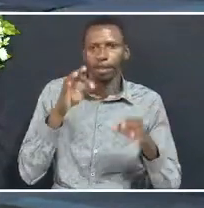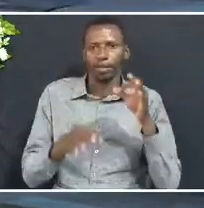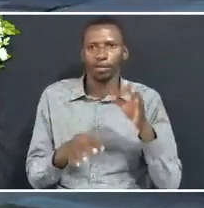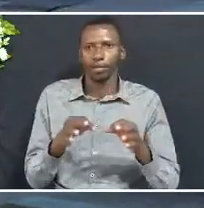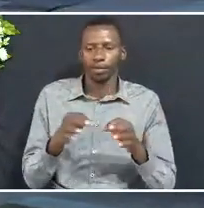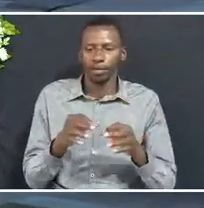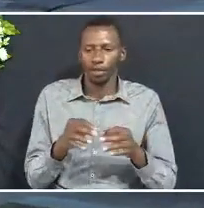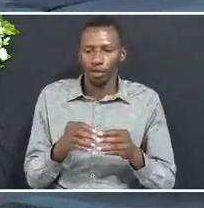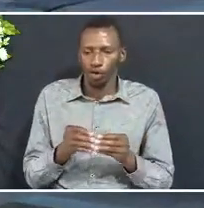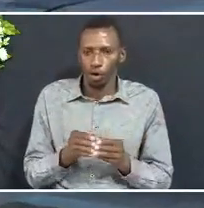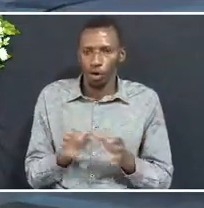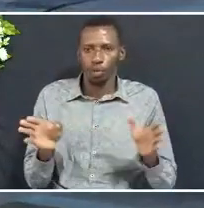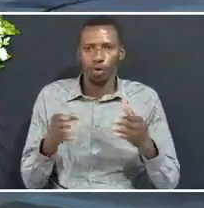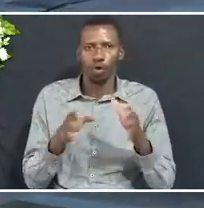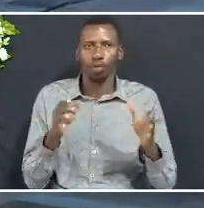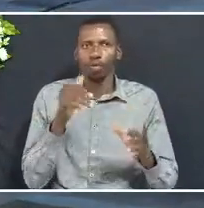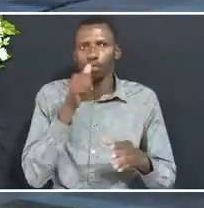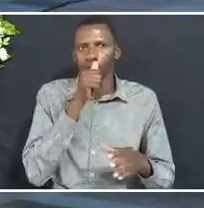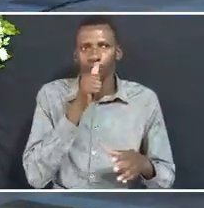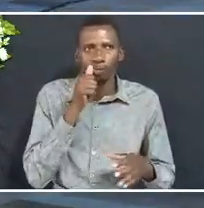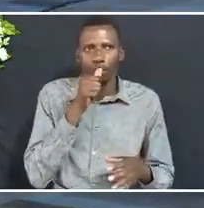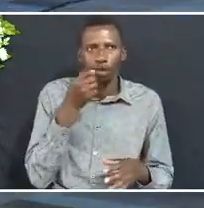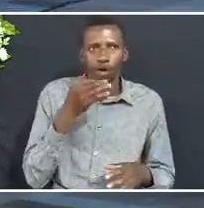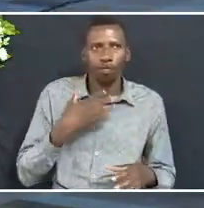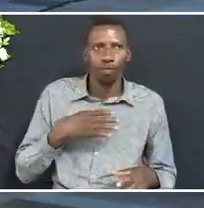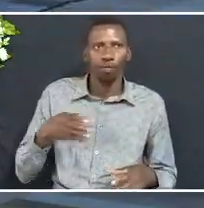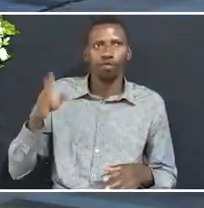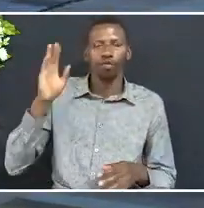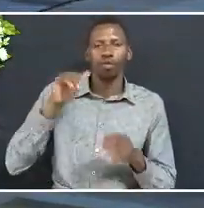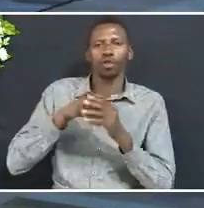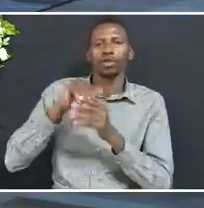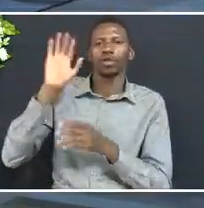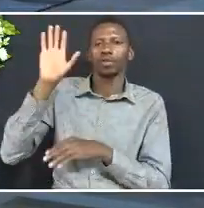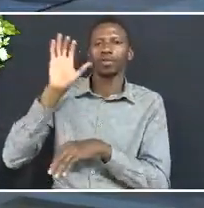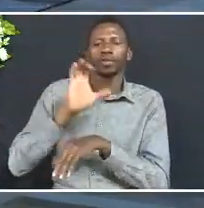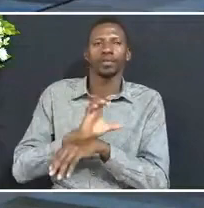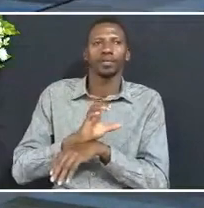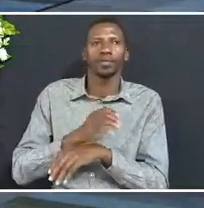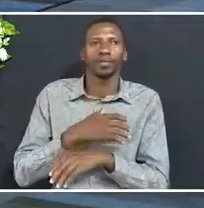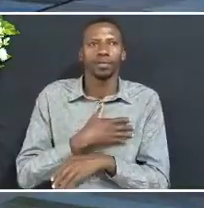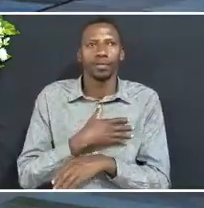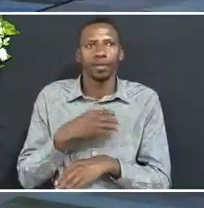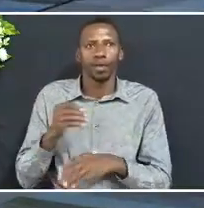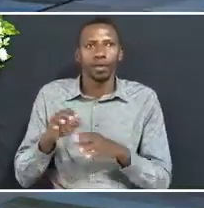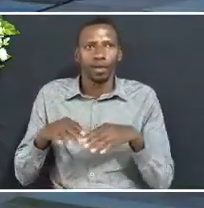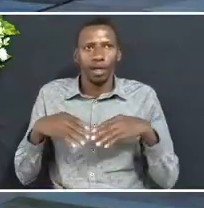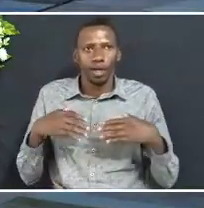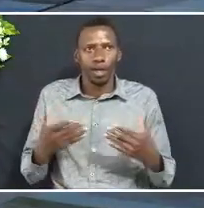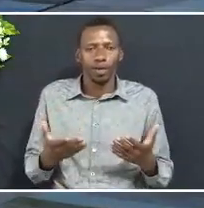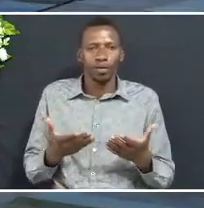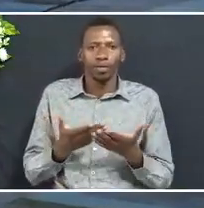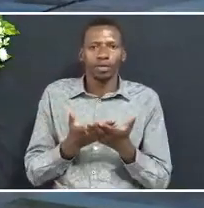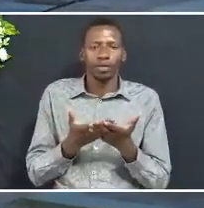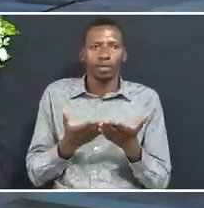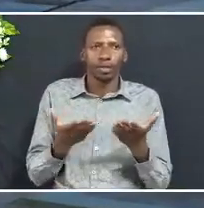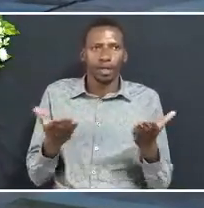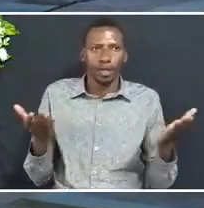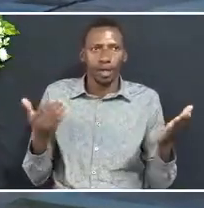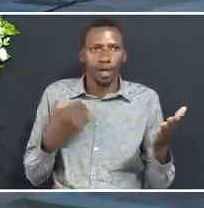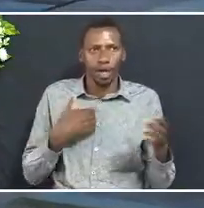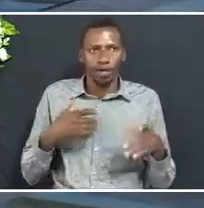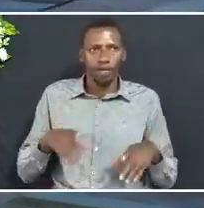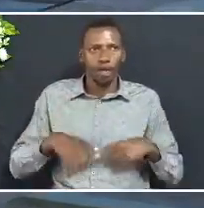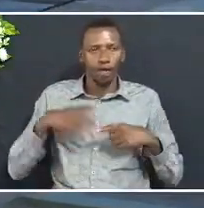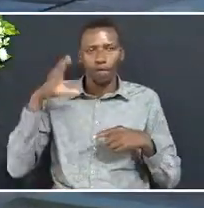the secrets of God's people in his church and how they have lived in assumption